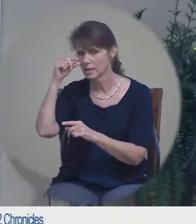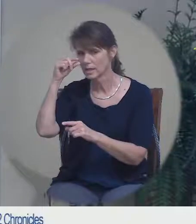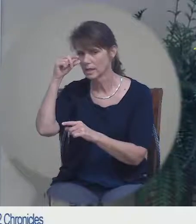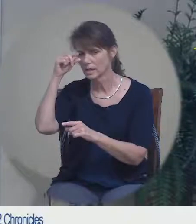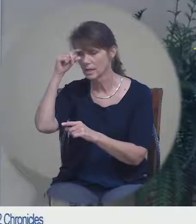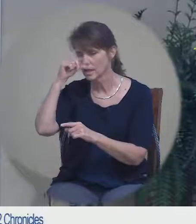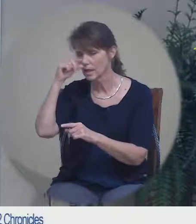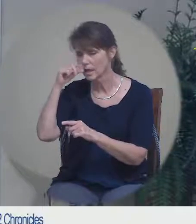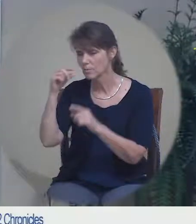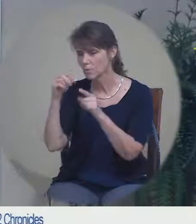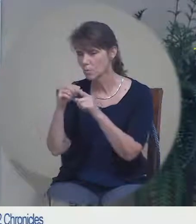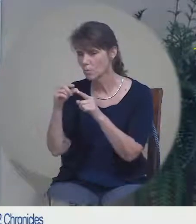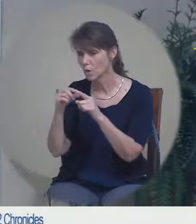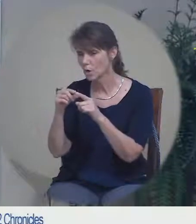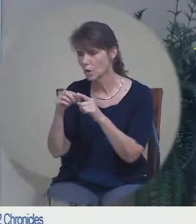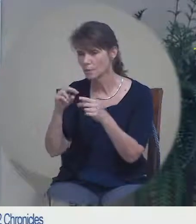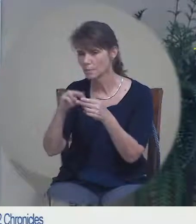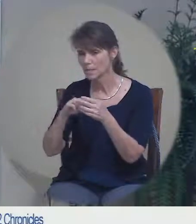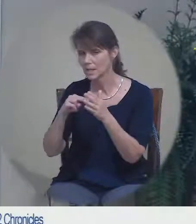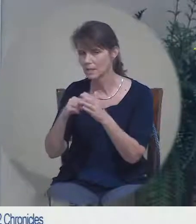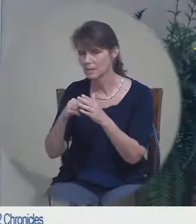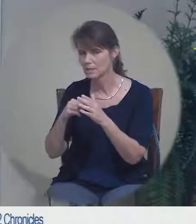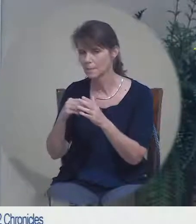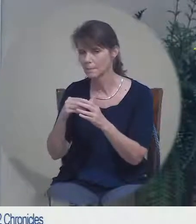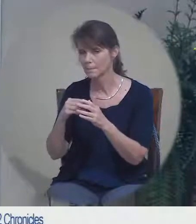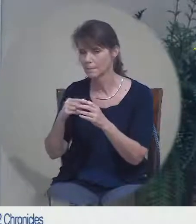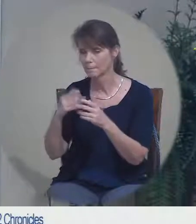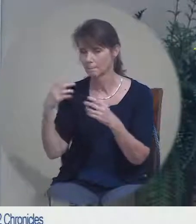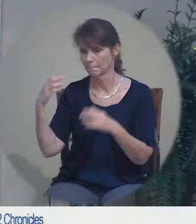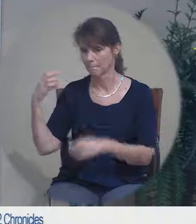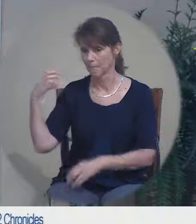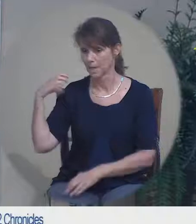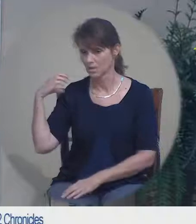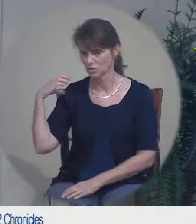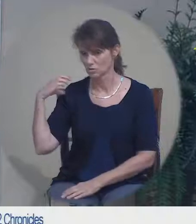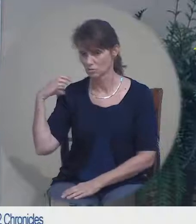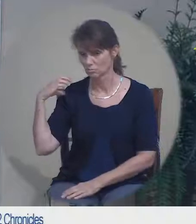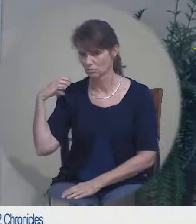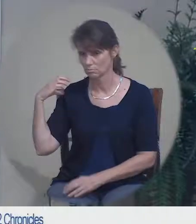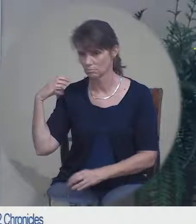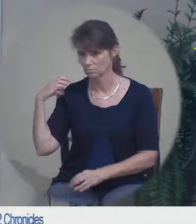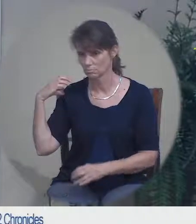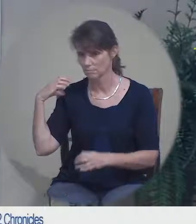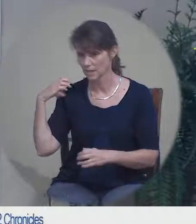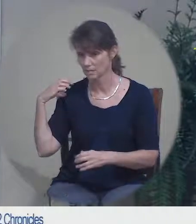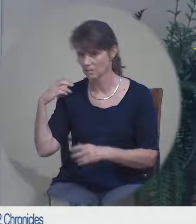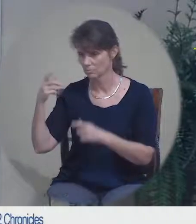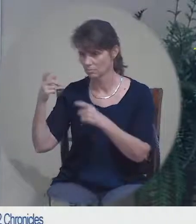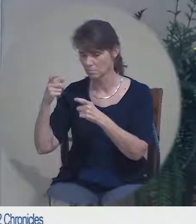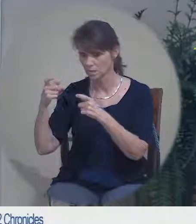of think of the relationship that Saul and Samuel had. He respected him